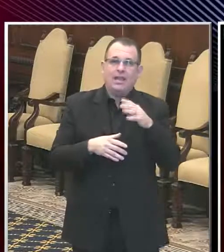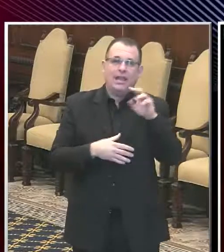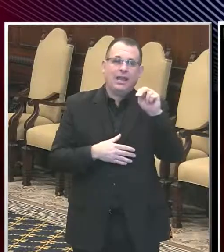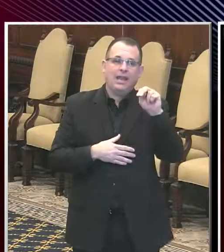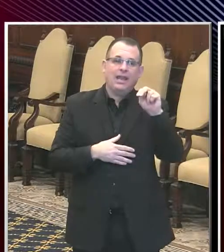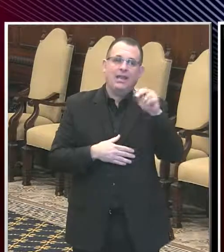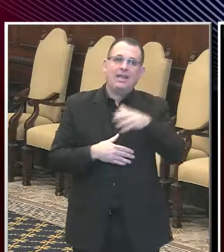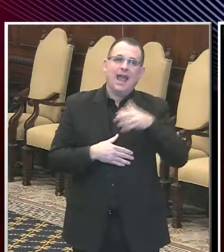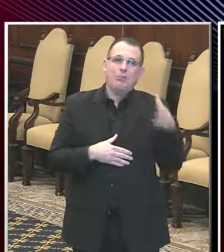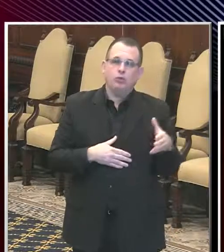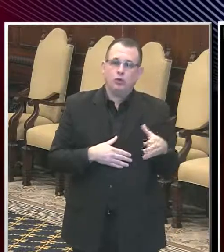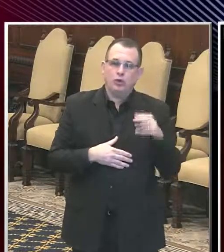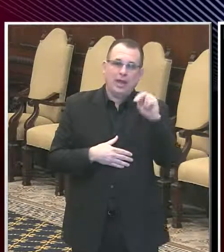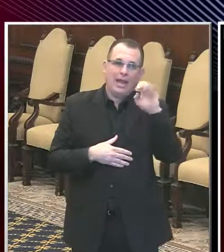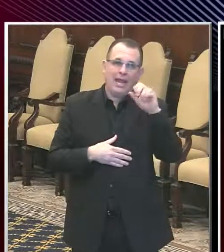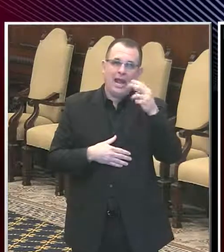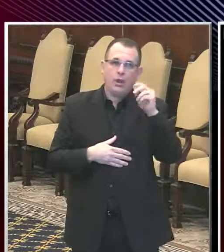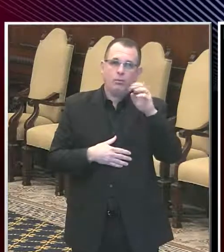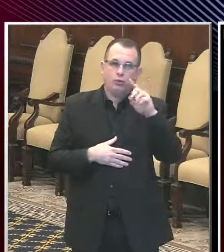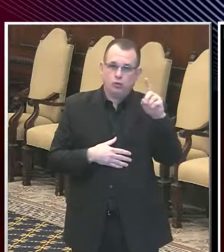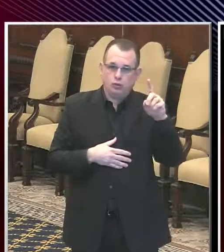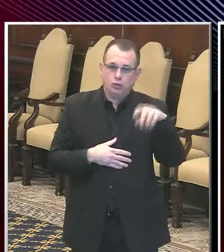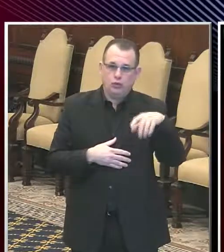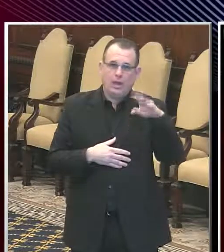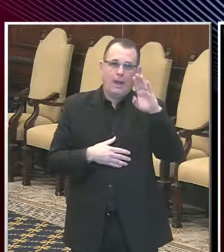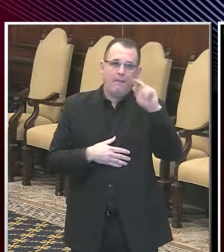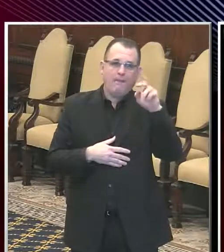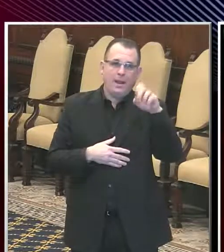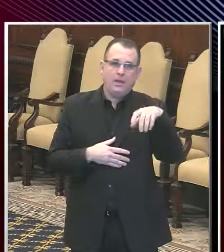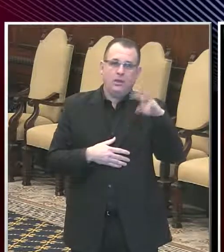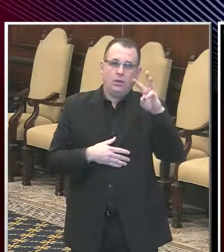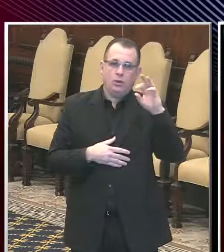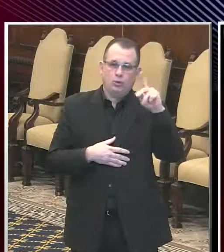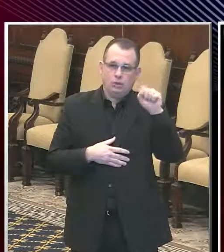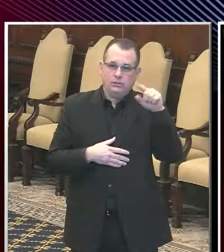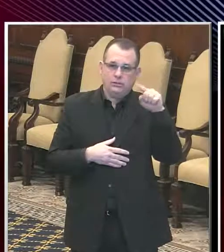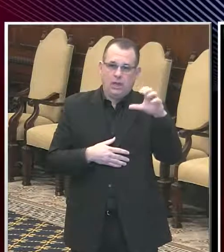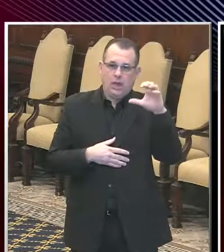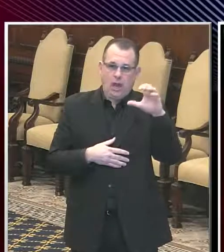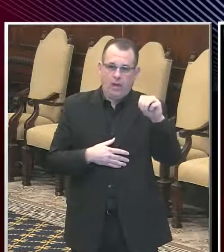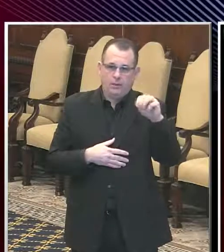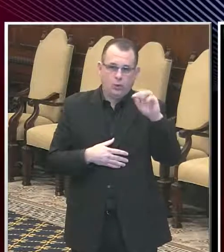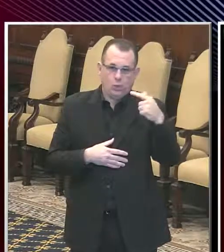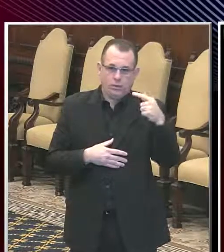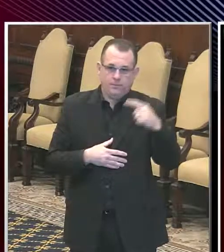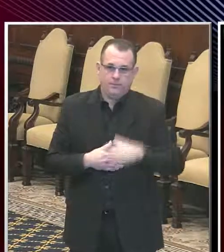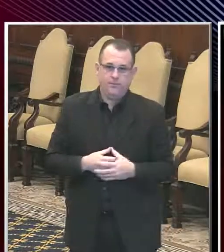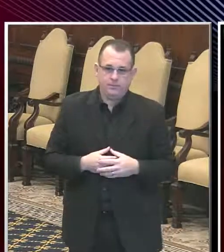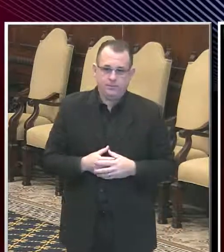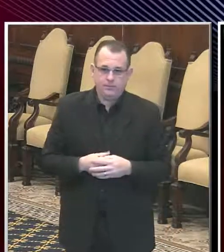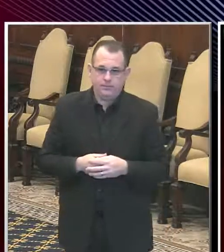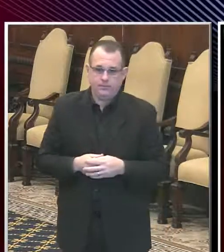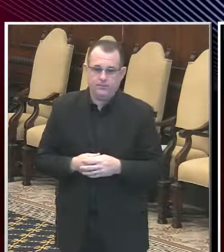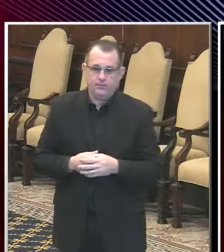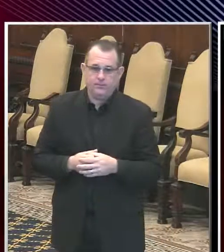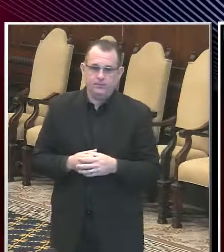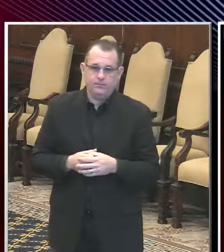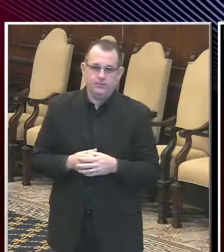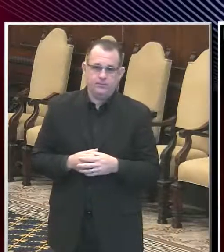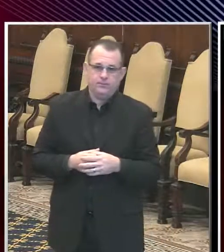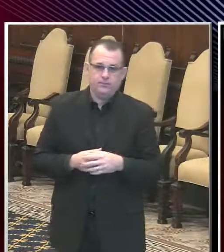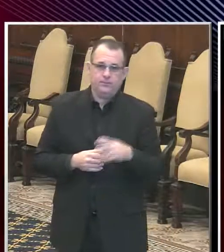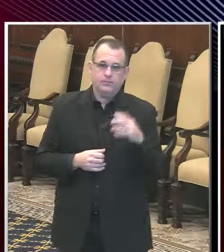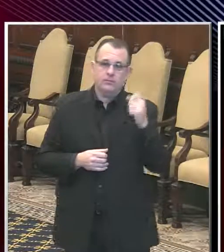That's neighborhoodbikeworks.org. And finally, I have some good news for the residents of Northeast Philadelphia who are struggling